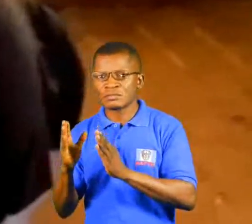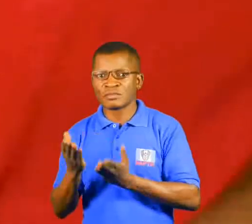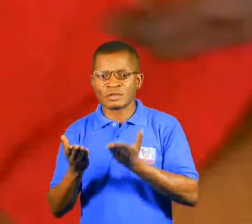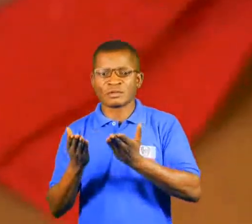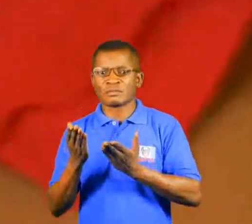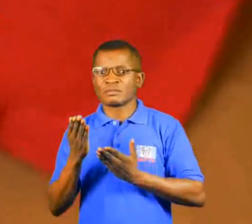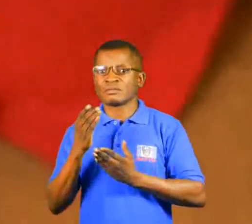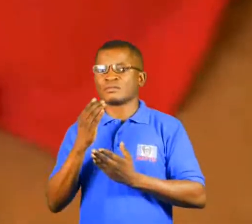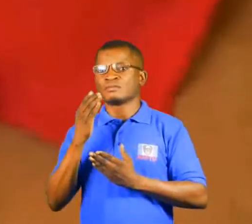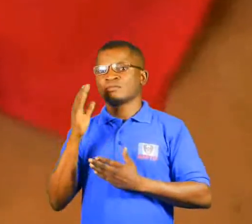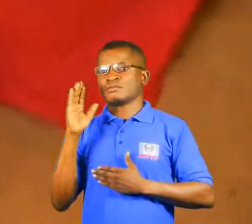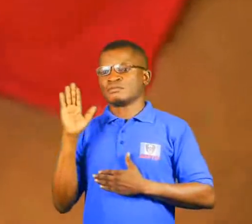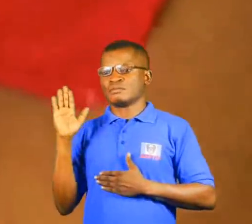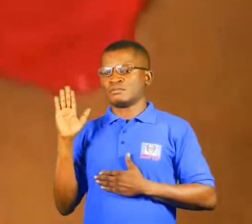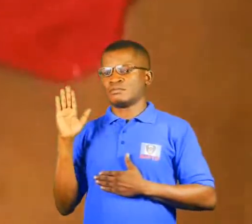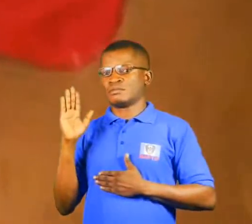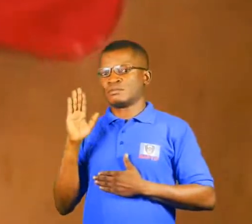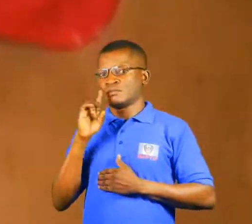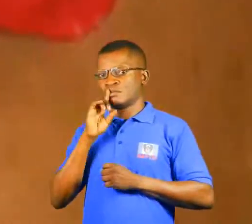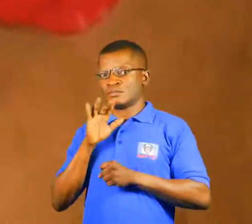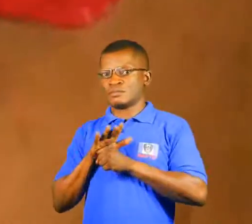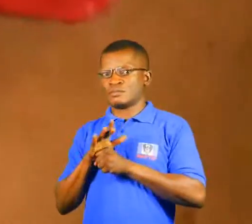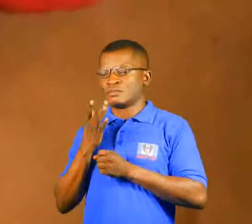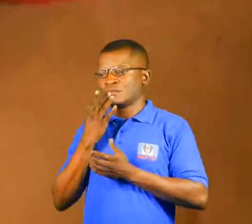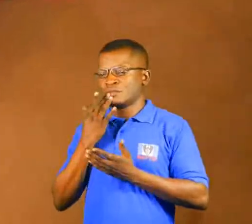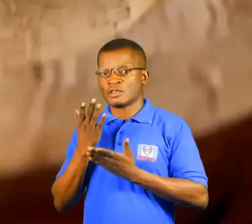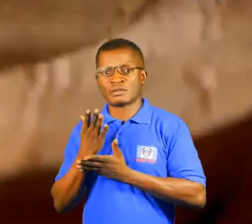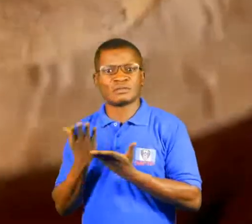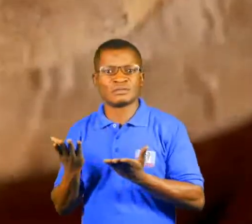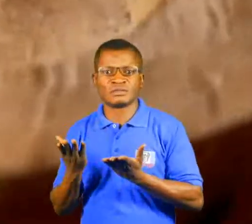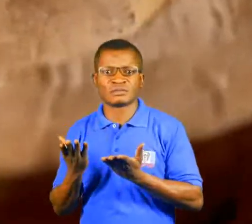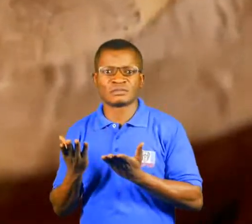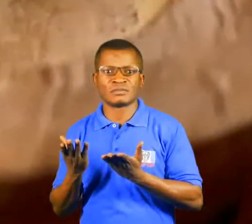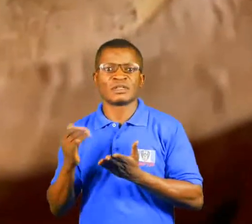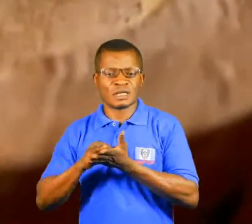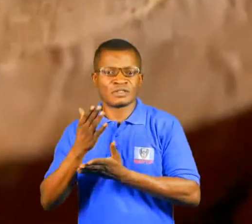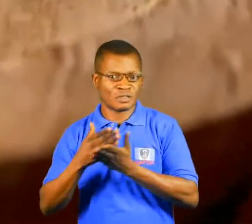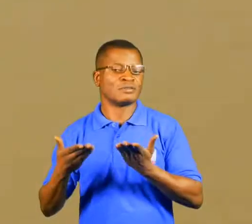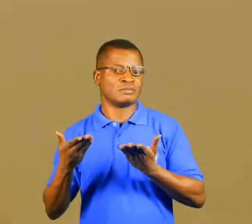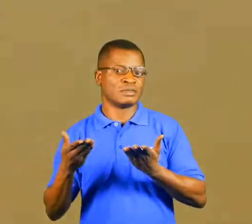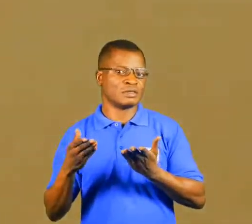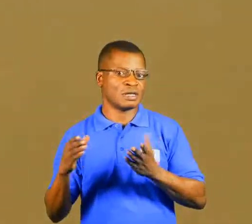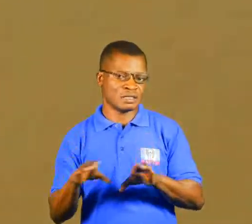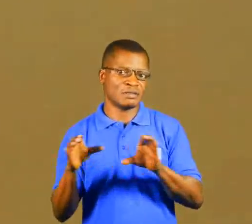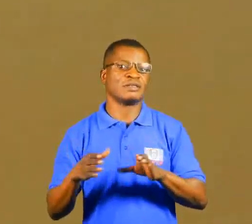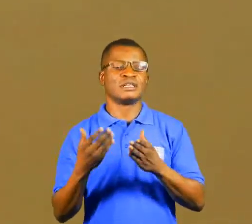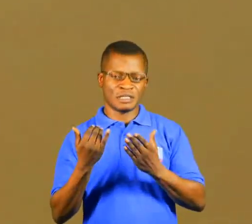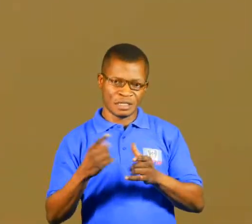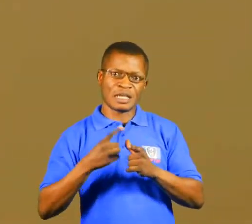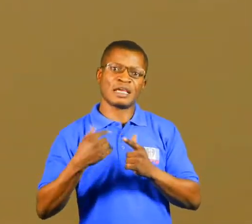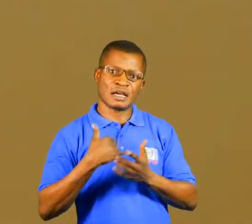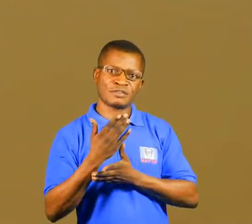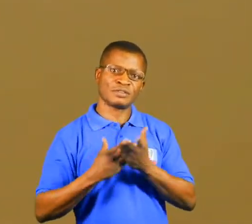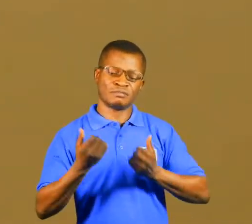for administering oaths as a control mechanisms for the victims. And so these are different people playing different roles. And then